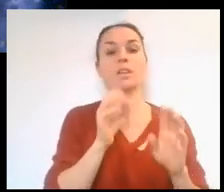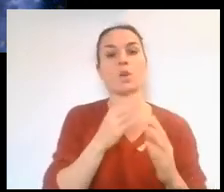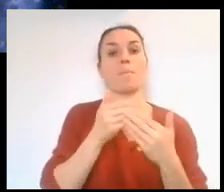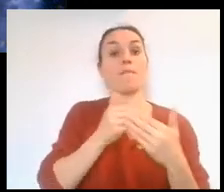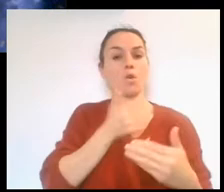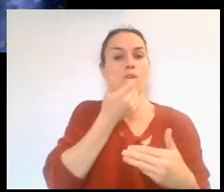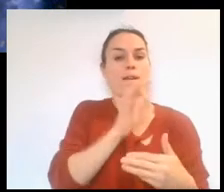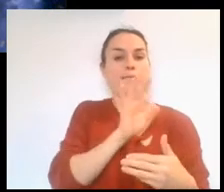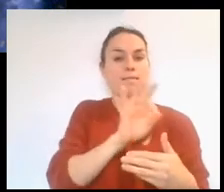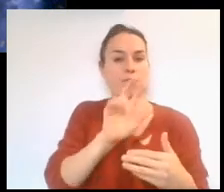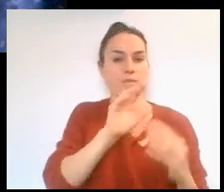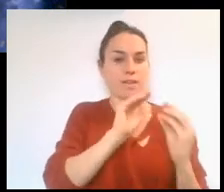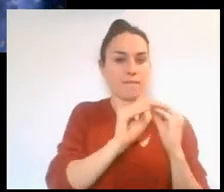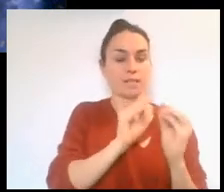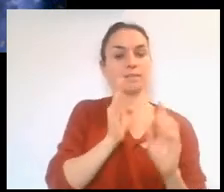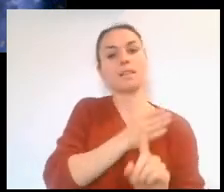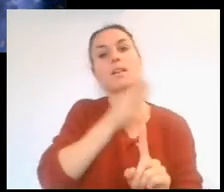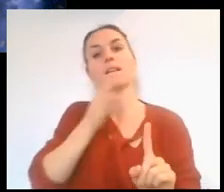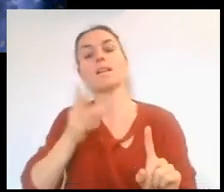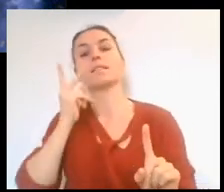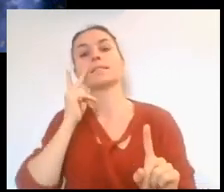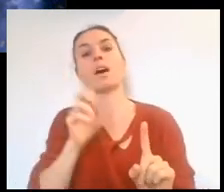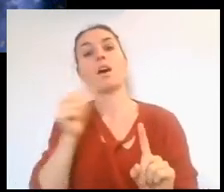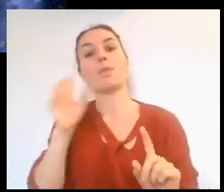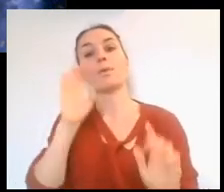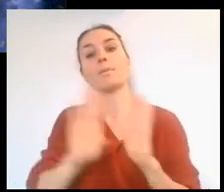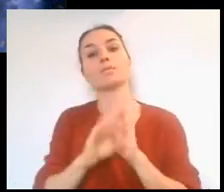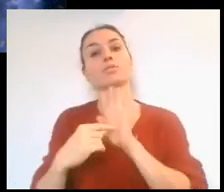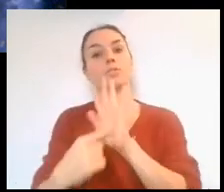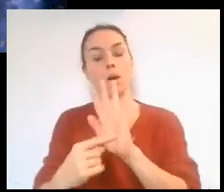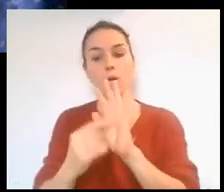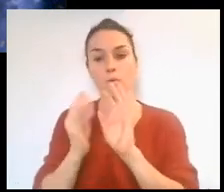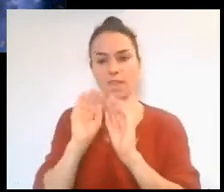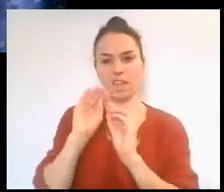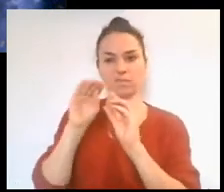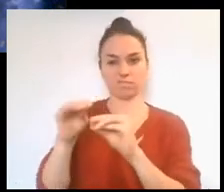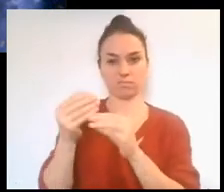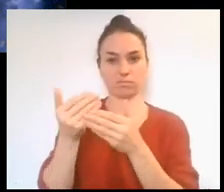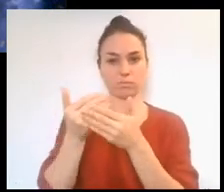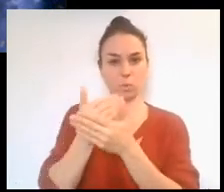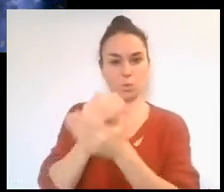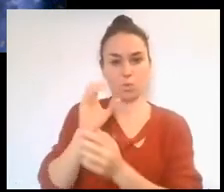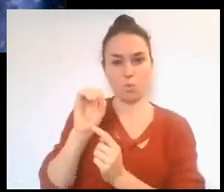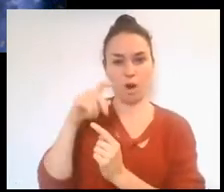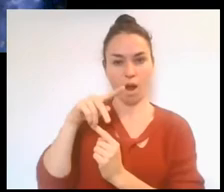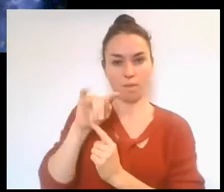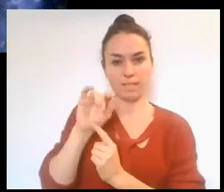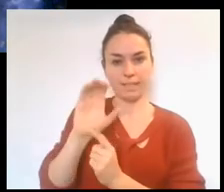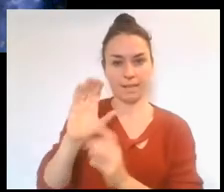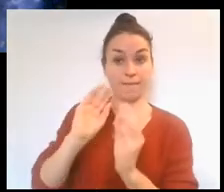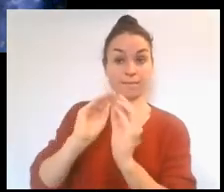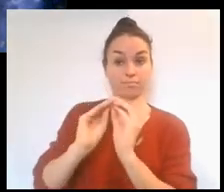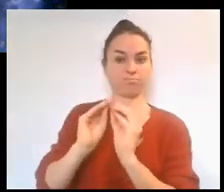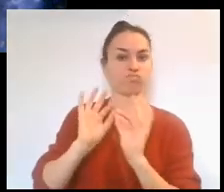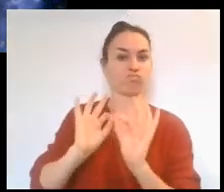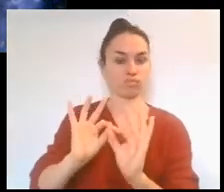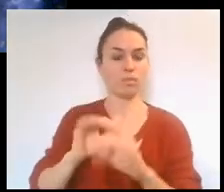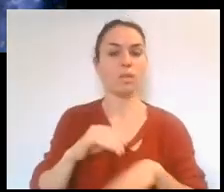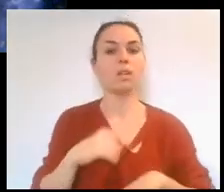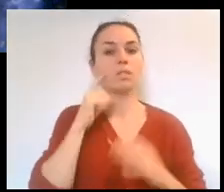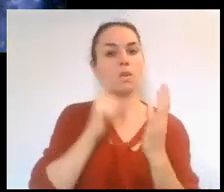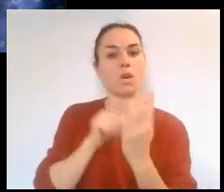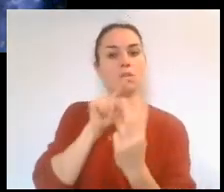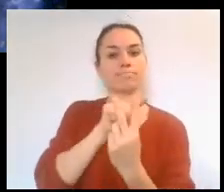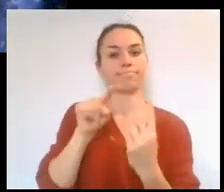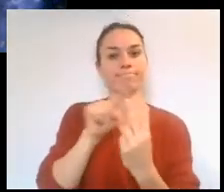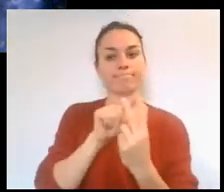corrective optics had been installed on the right, you see the corrected image. The telescope at this point